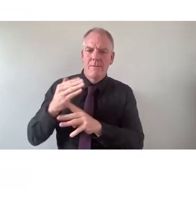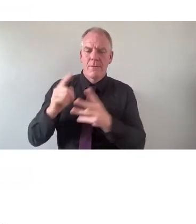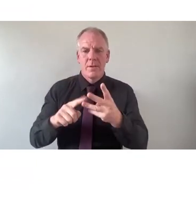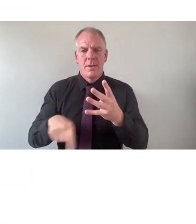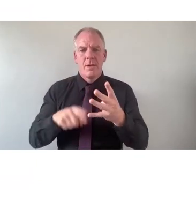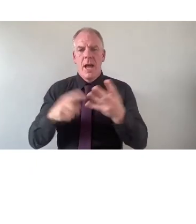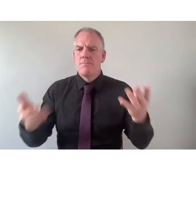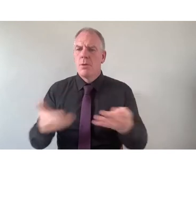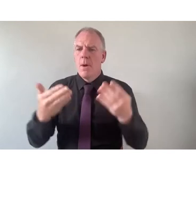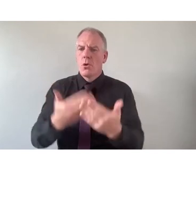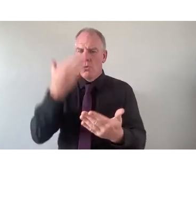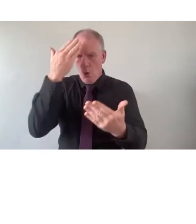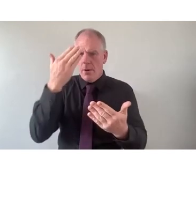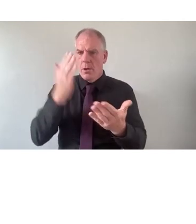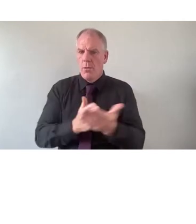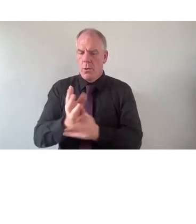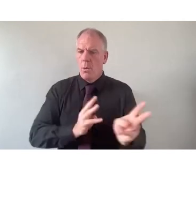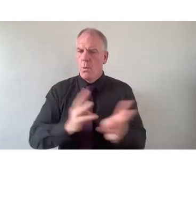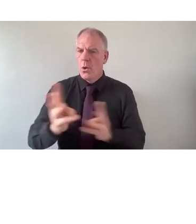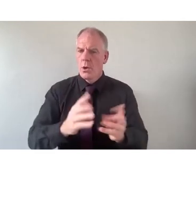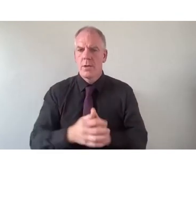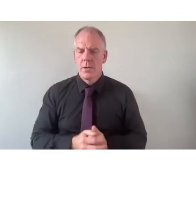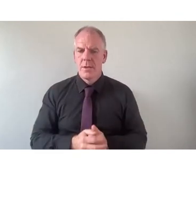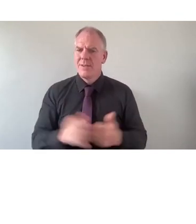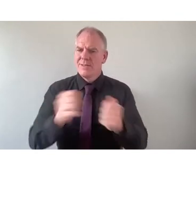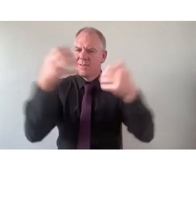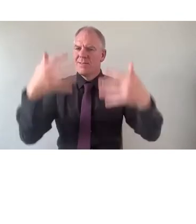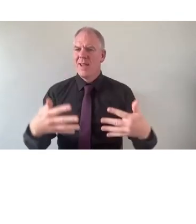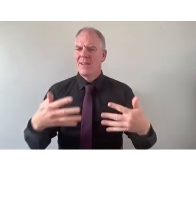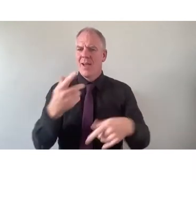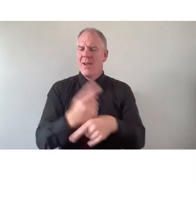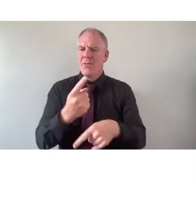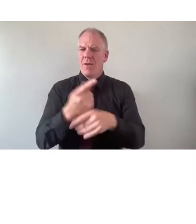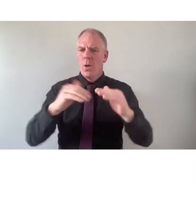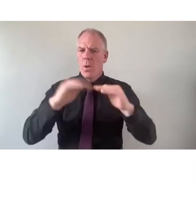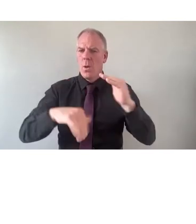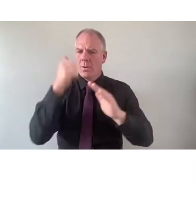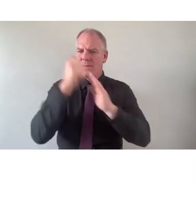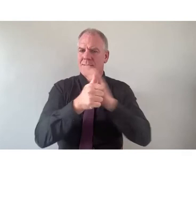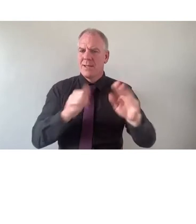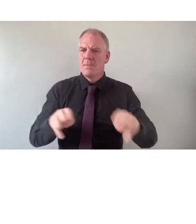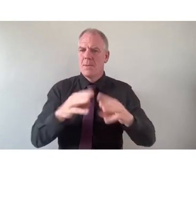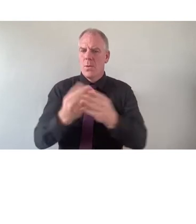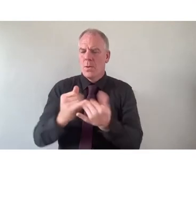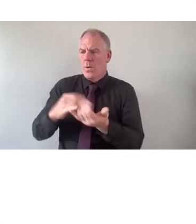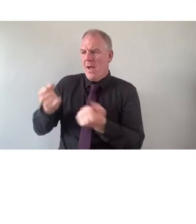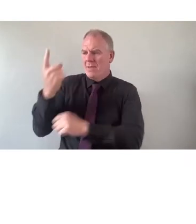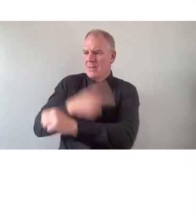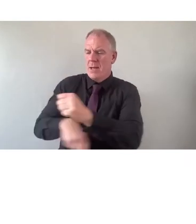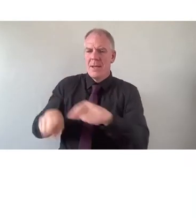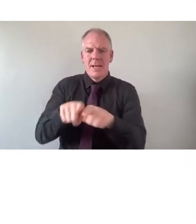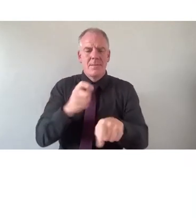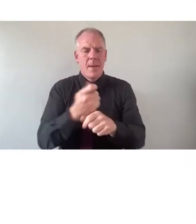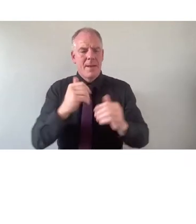the learning on the job. I mean, the data about the high prevalence of low-skilled people among people with disability, but also the very low